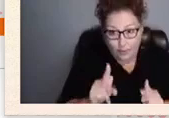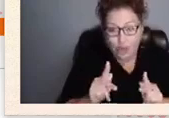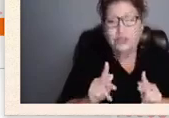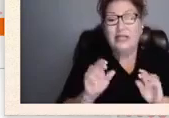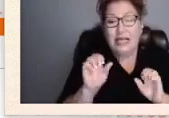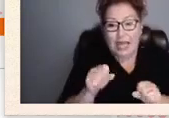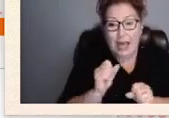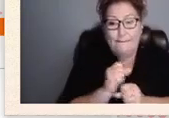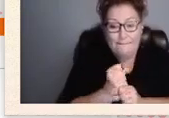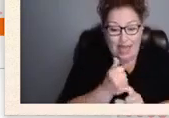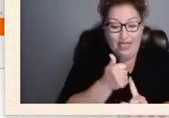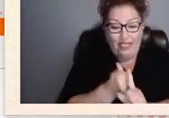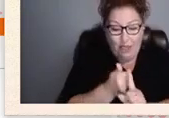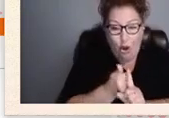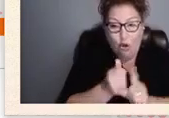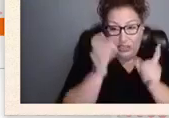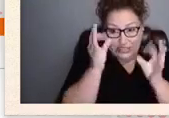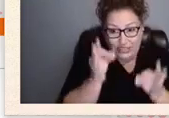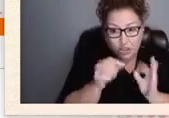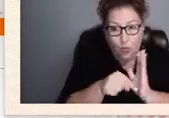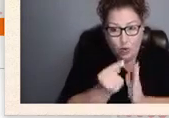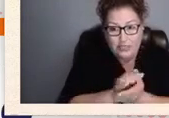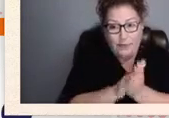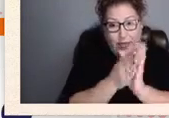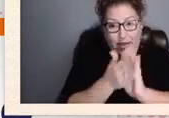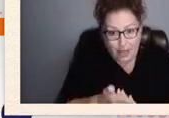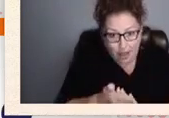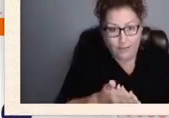one's decisions once they reach the age of majority.